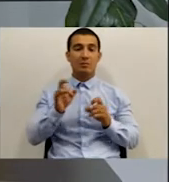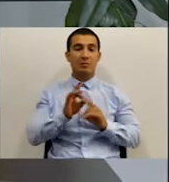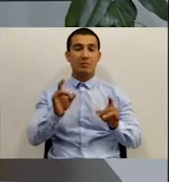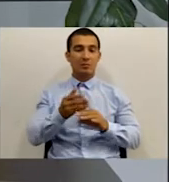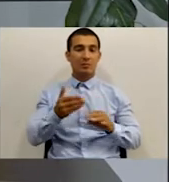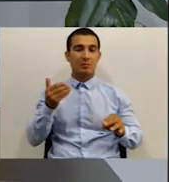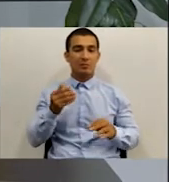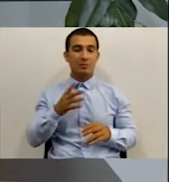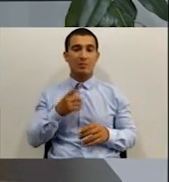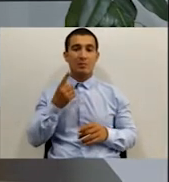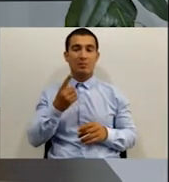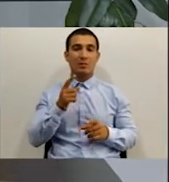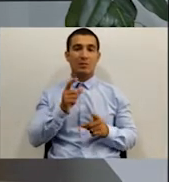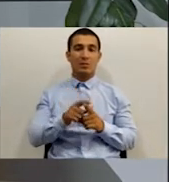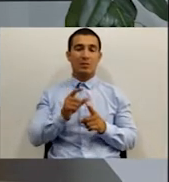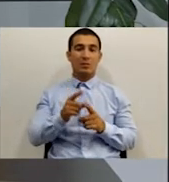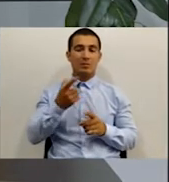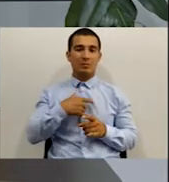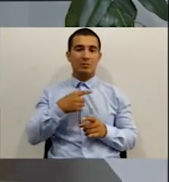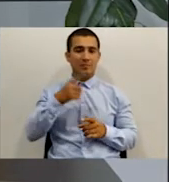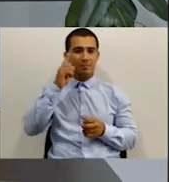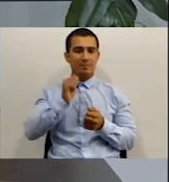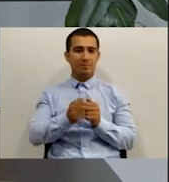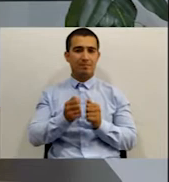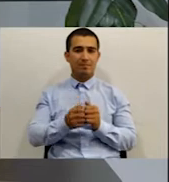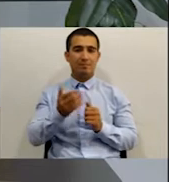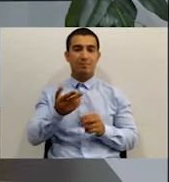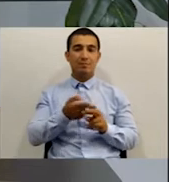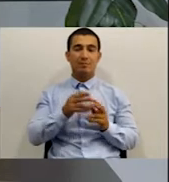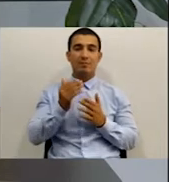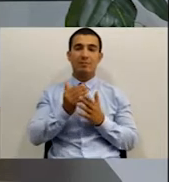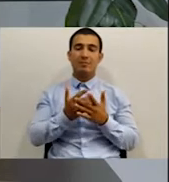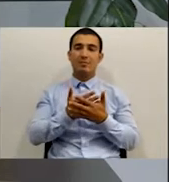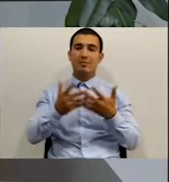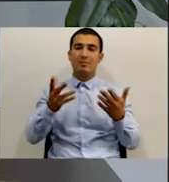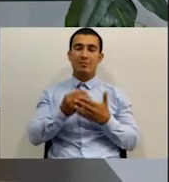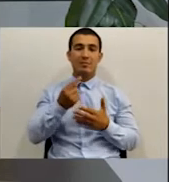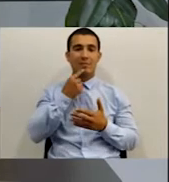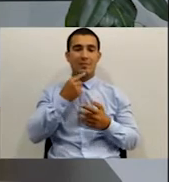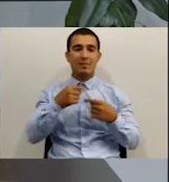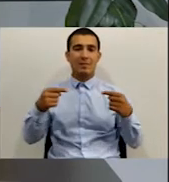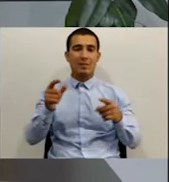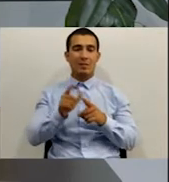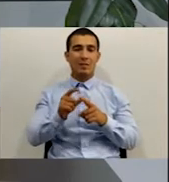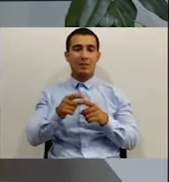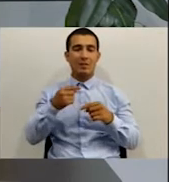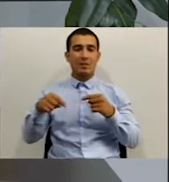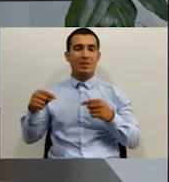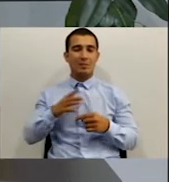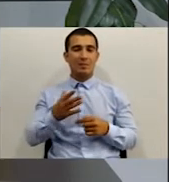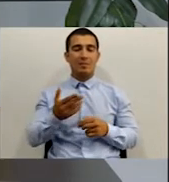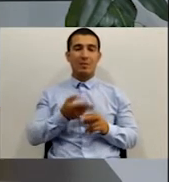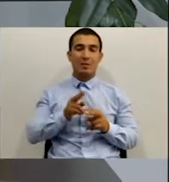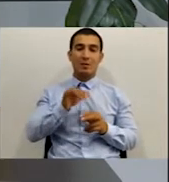boshlashimizdan oldin ajoyib bir atama bilan tanishib olsak. Barcha dasturlash tillarida bo'lgani kabi, Python dasturlash tillarida ham kutubxona